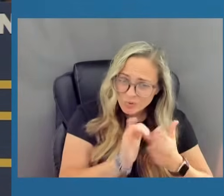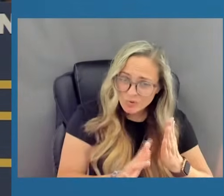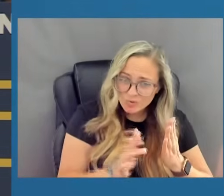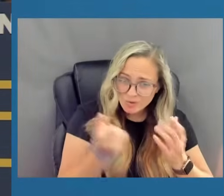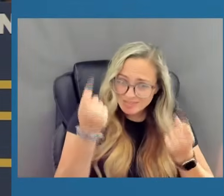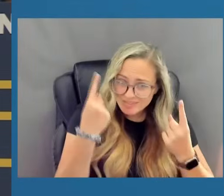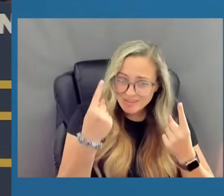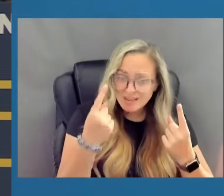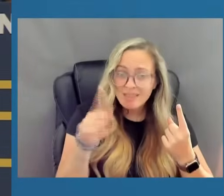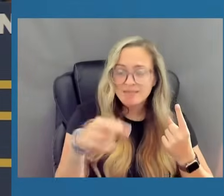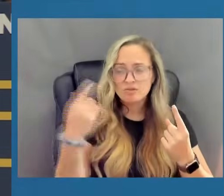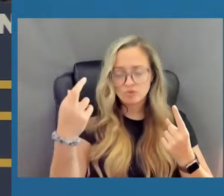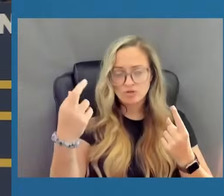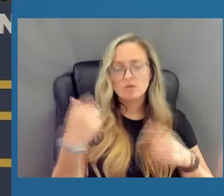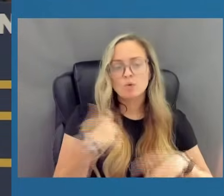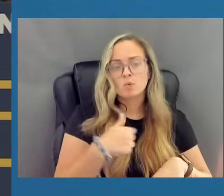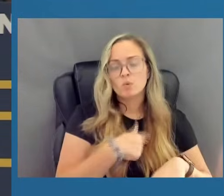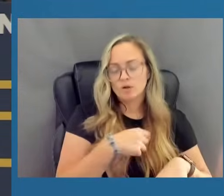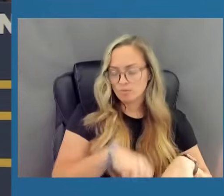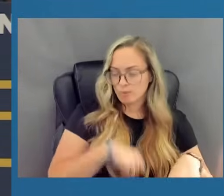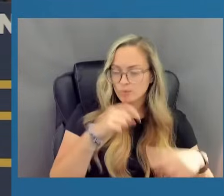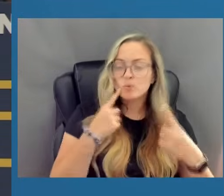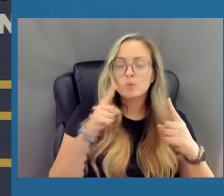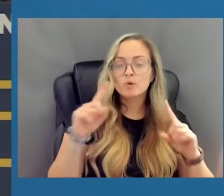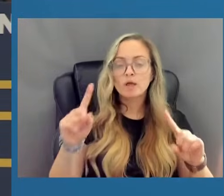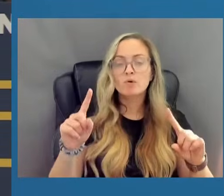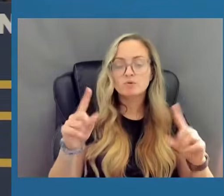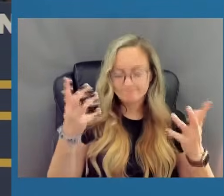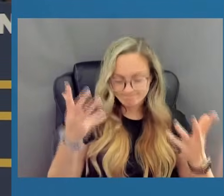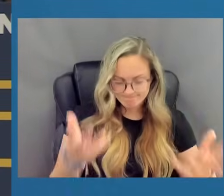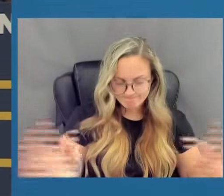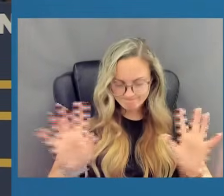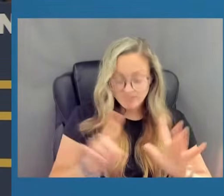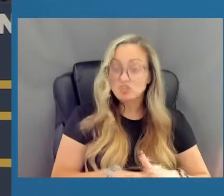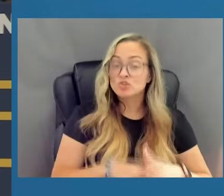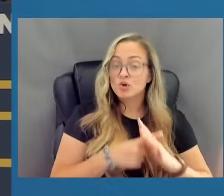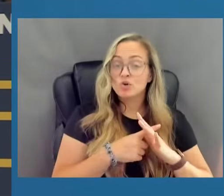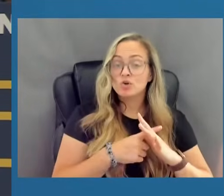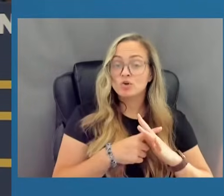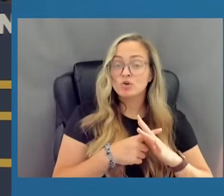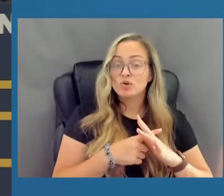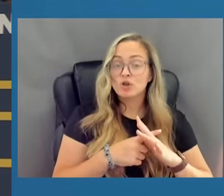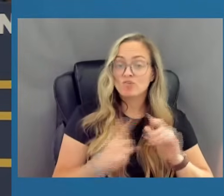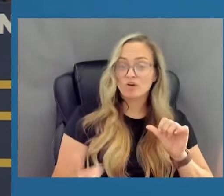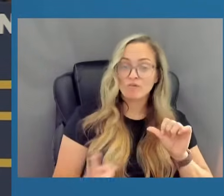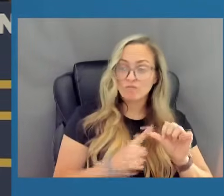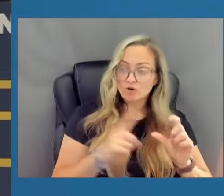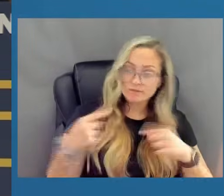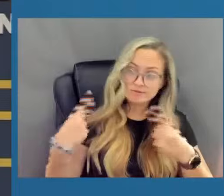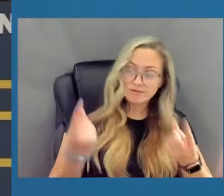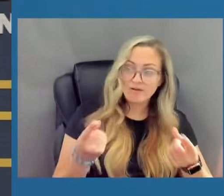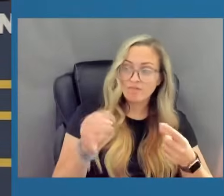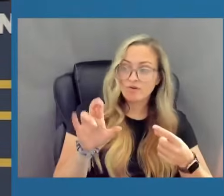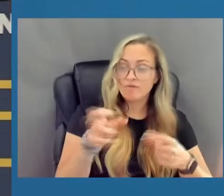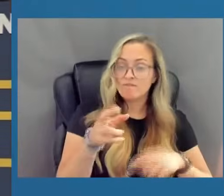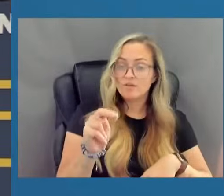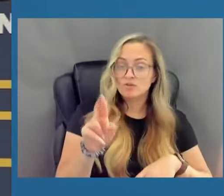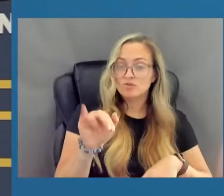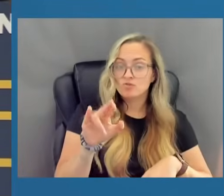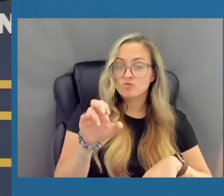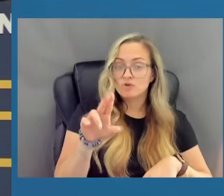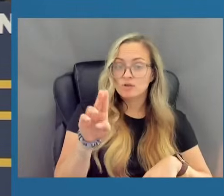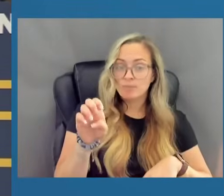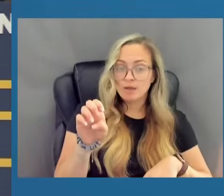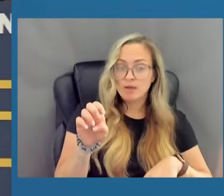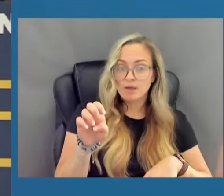that's why we are proud to announce the completion and the start of our first ever inflation rebate. Will be hitting